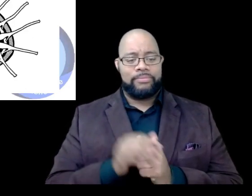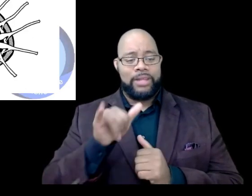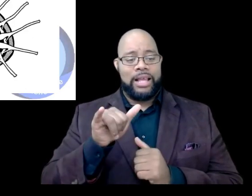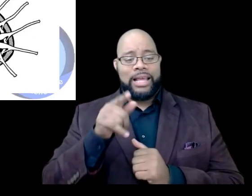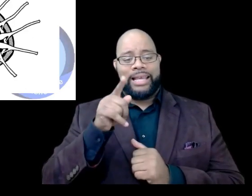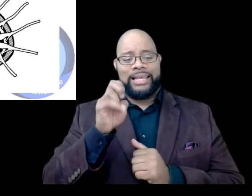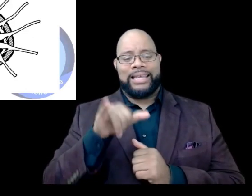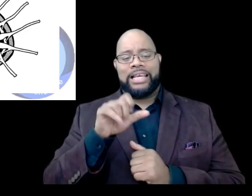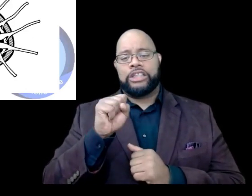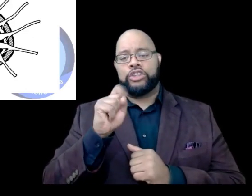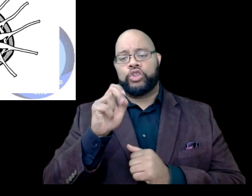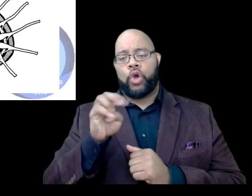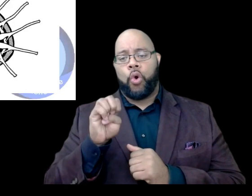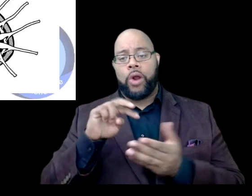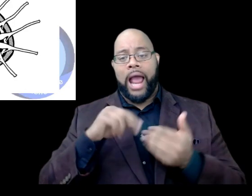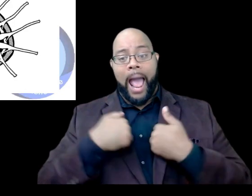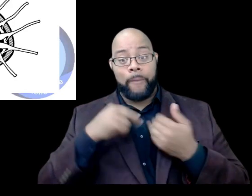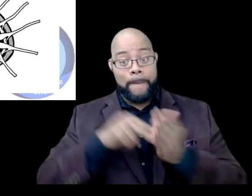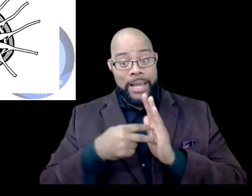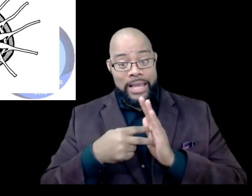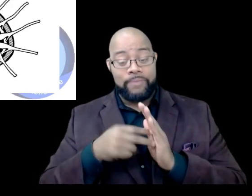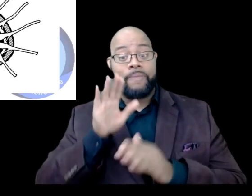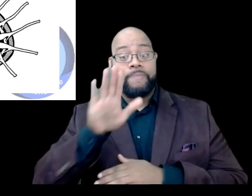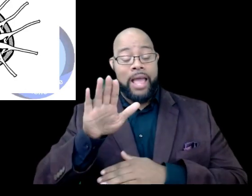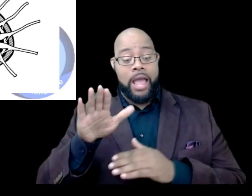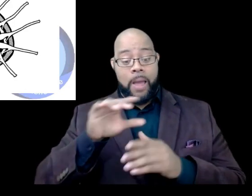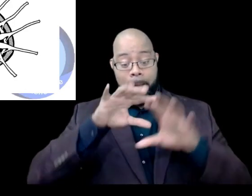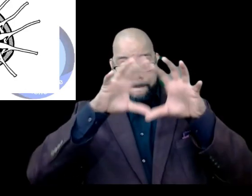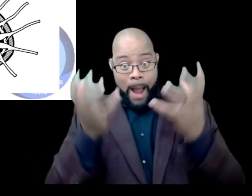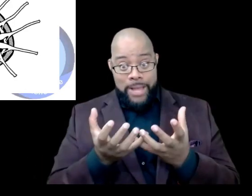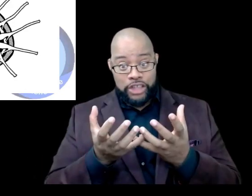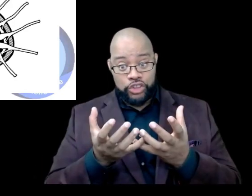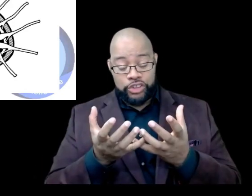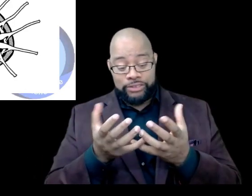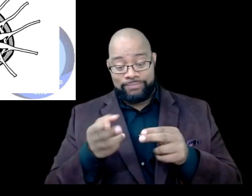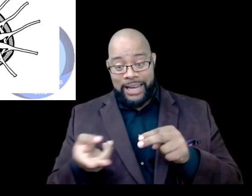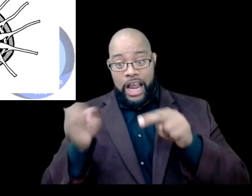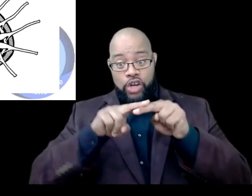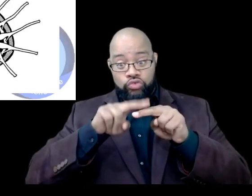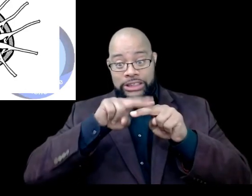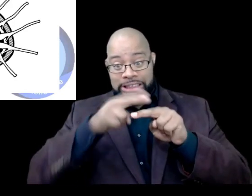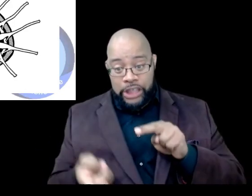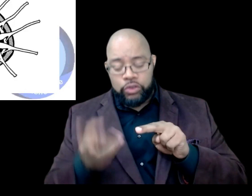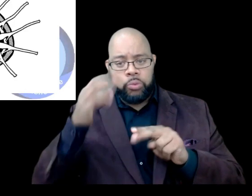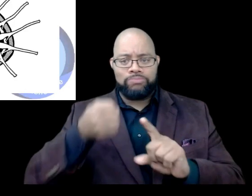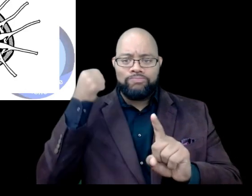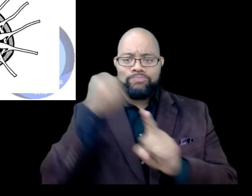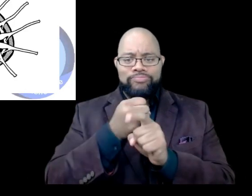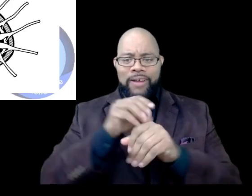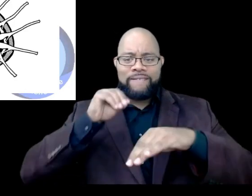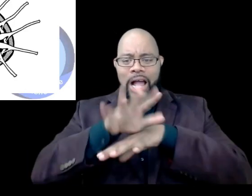parts. They are keystone species, meaning that their population increases